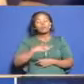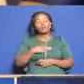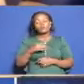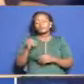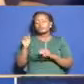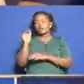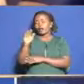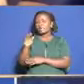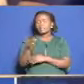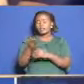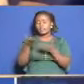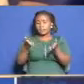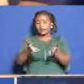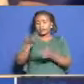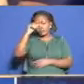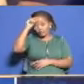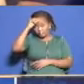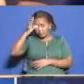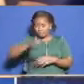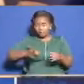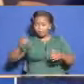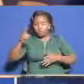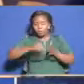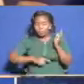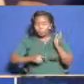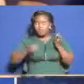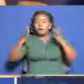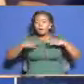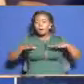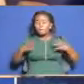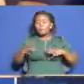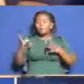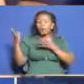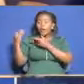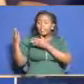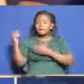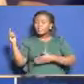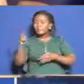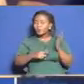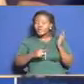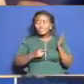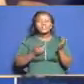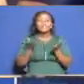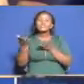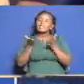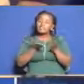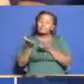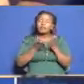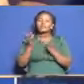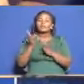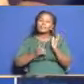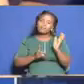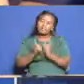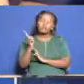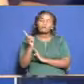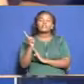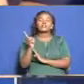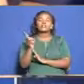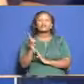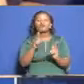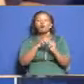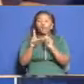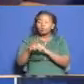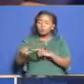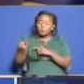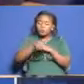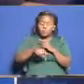governor that the people of Wajir expect nothing short of service delivery from you. So we are not